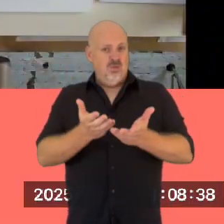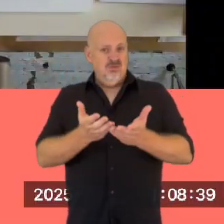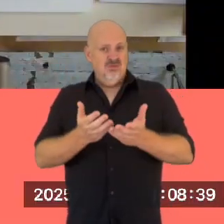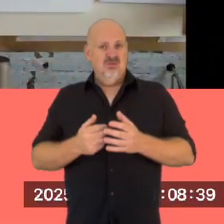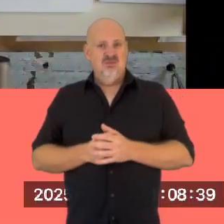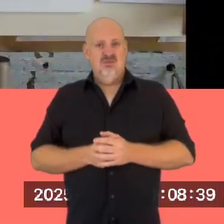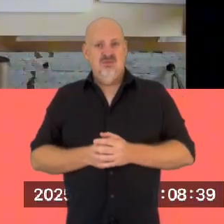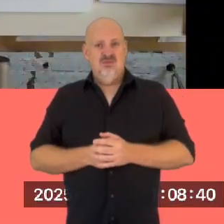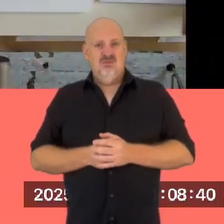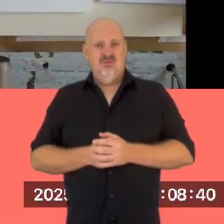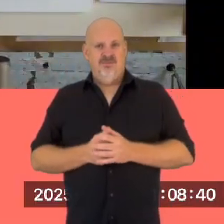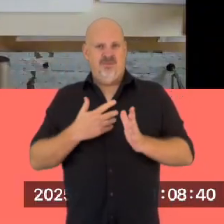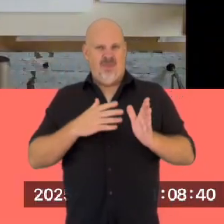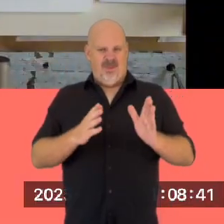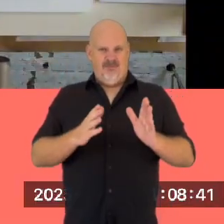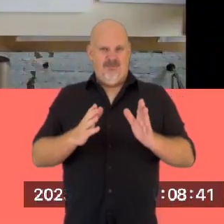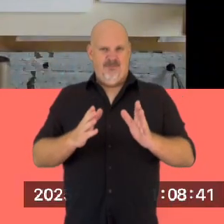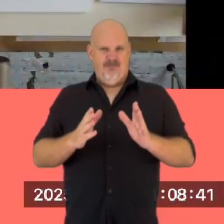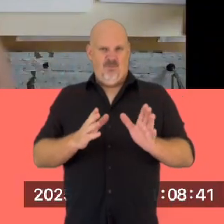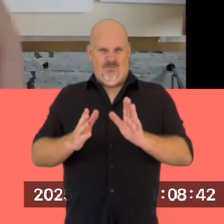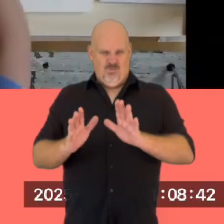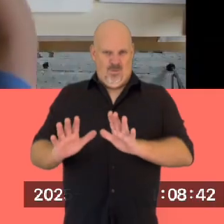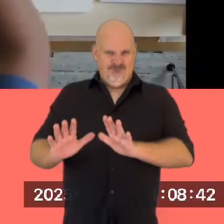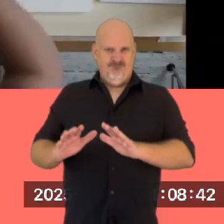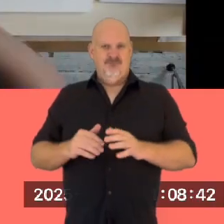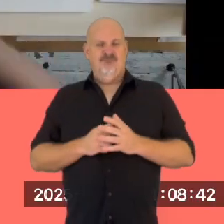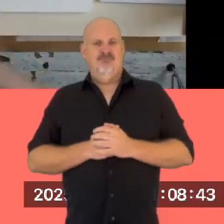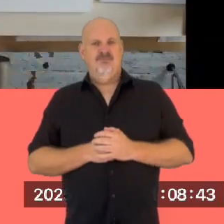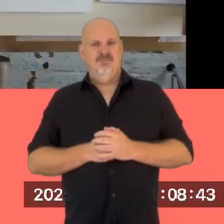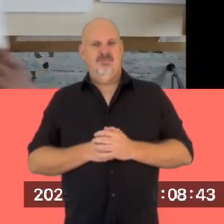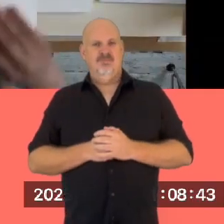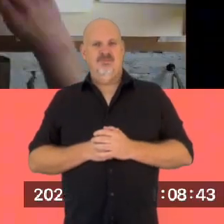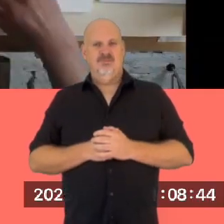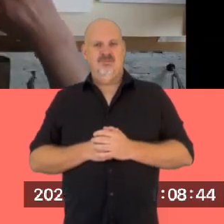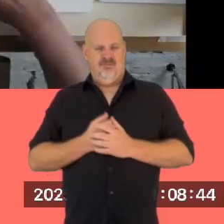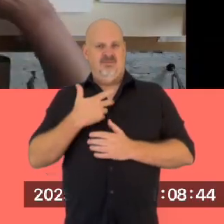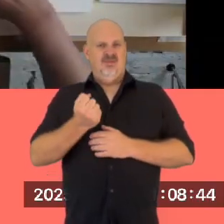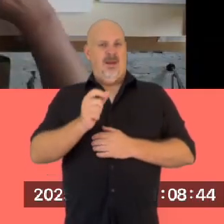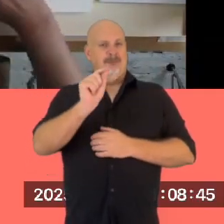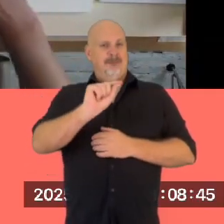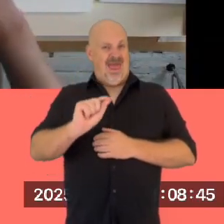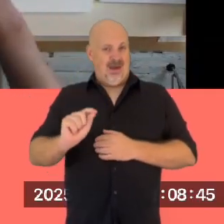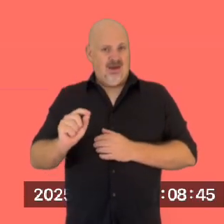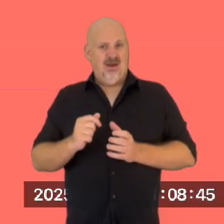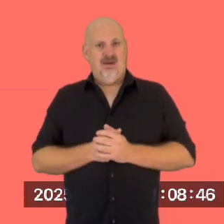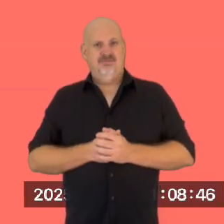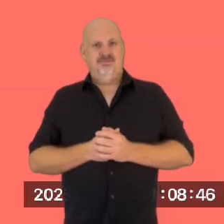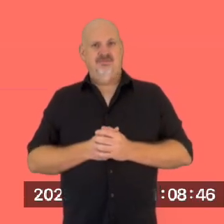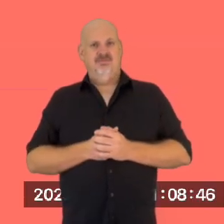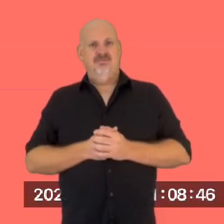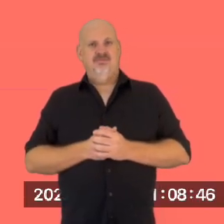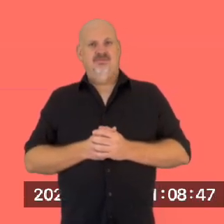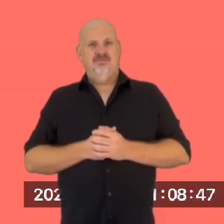Let's start with a single rose. I'll just move this across here, and then I'm